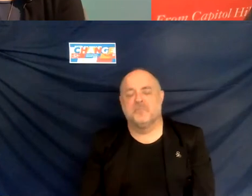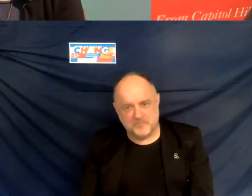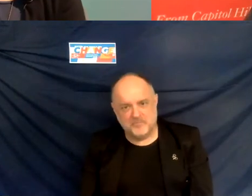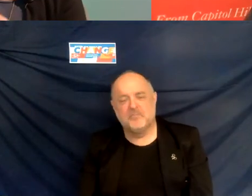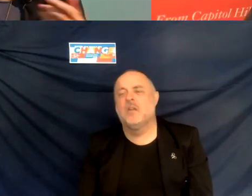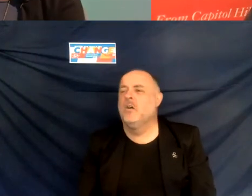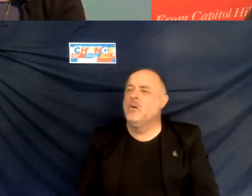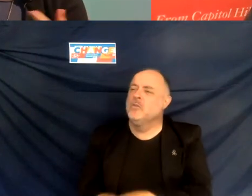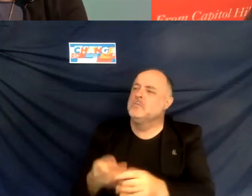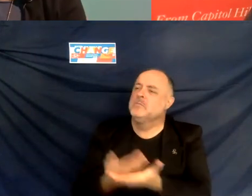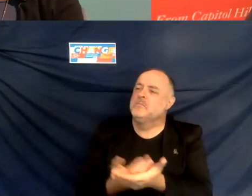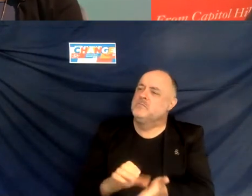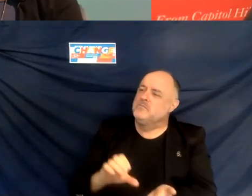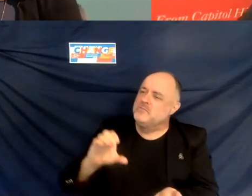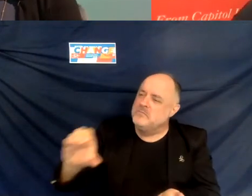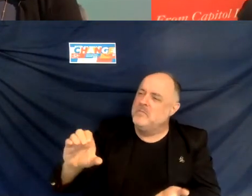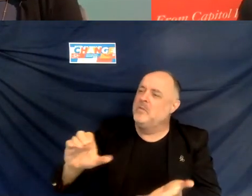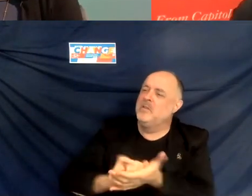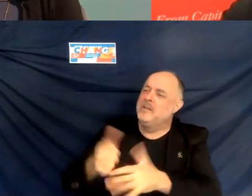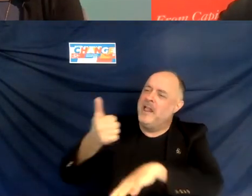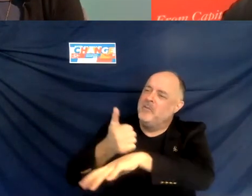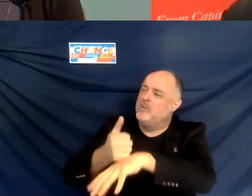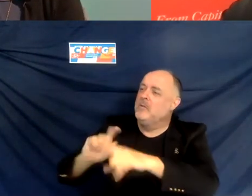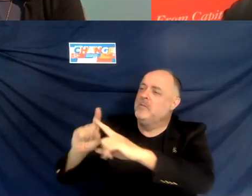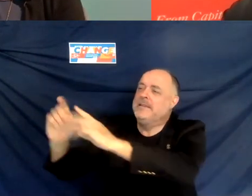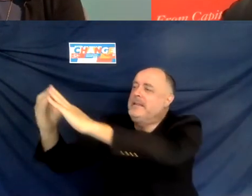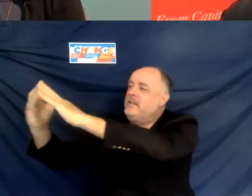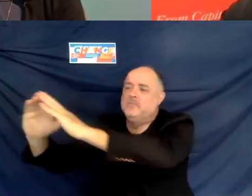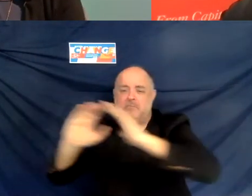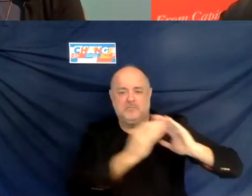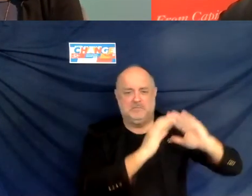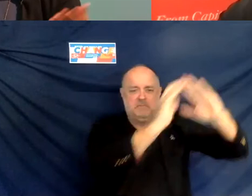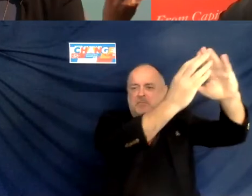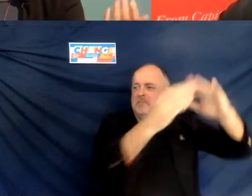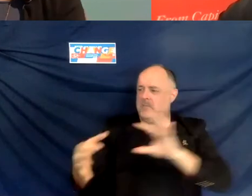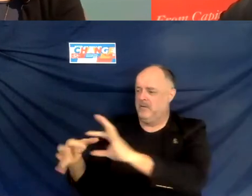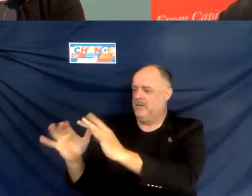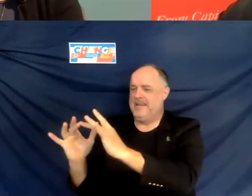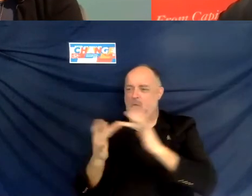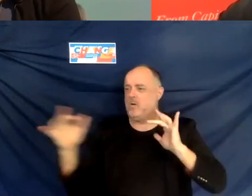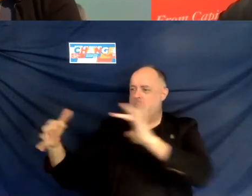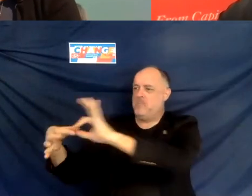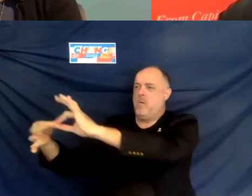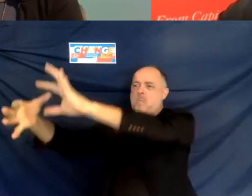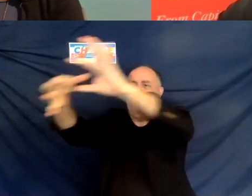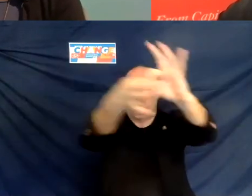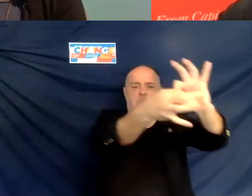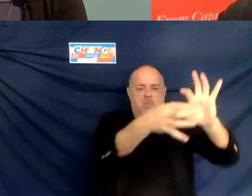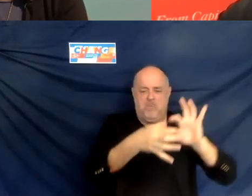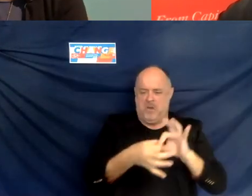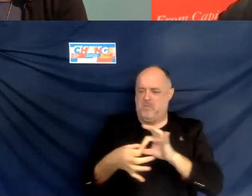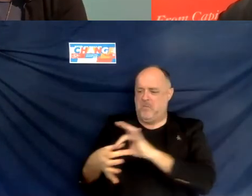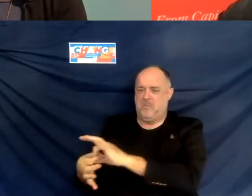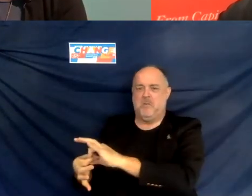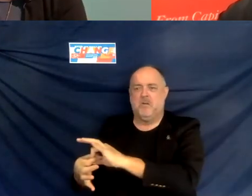into the intercity connecting routes as well. So making it an option, I mean, very integral right now, but making it more of an option to be able to